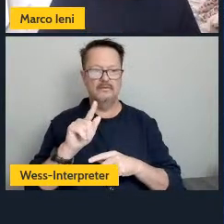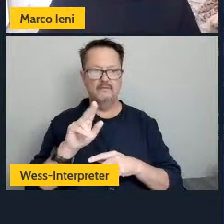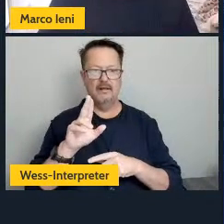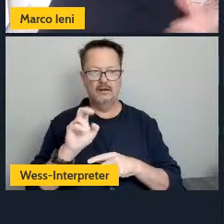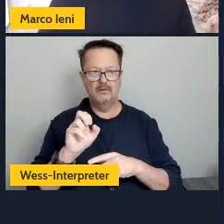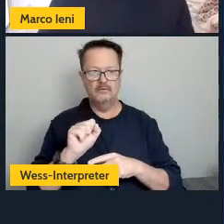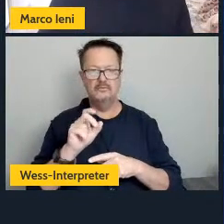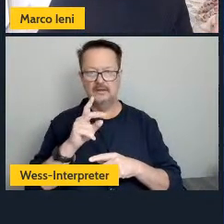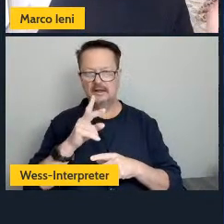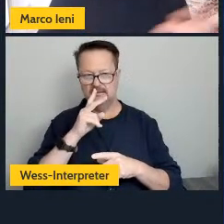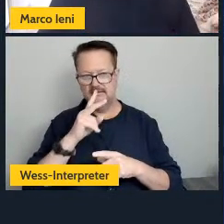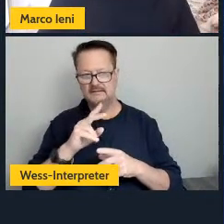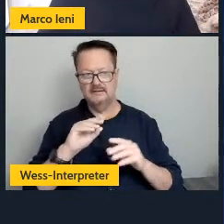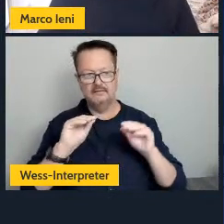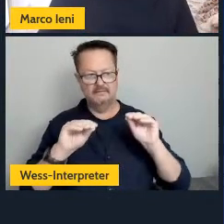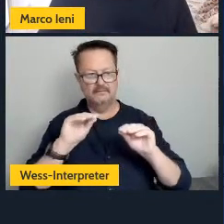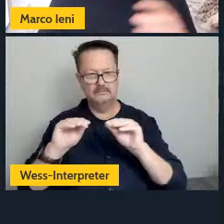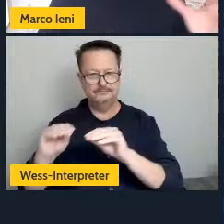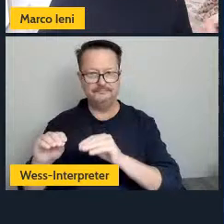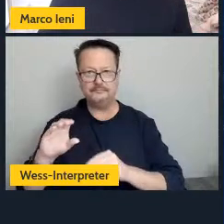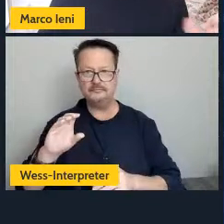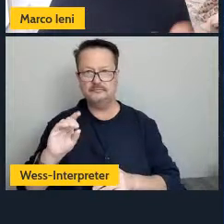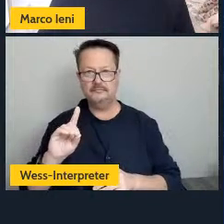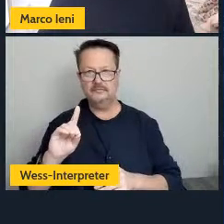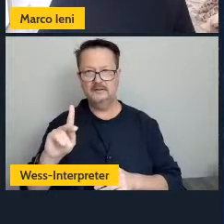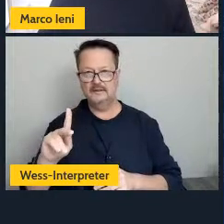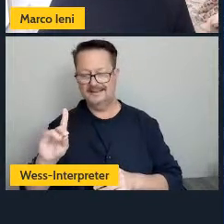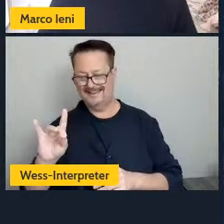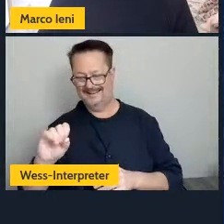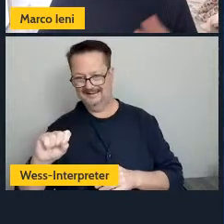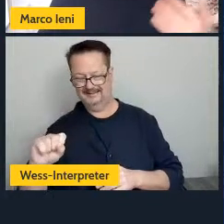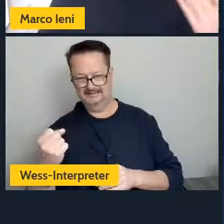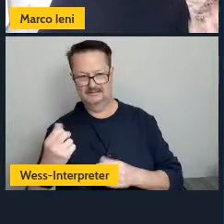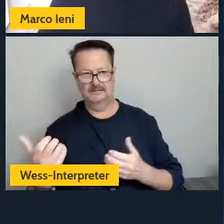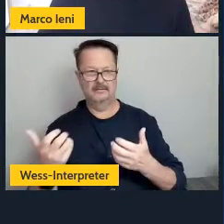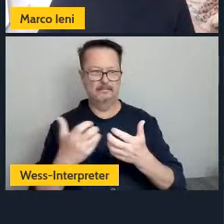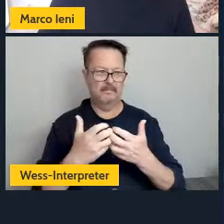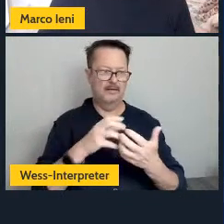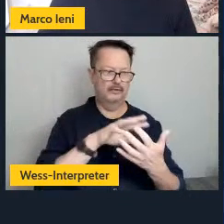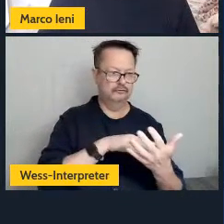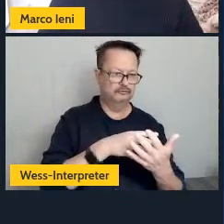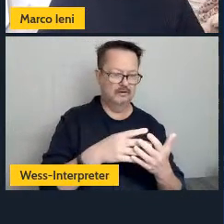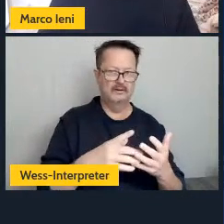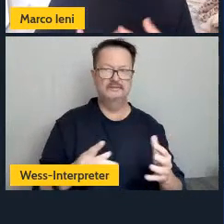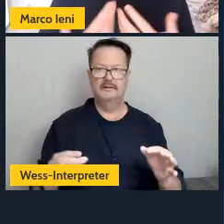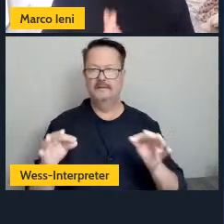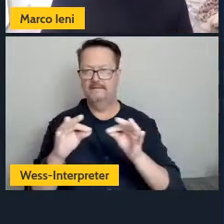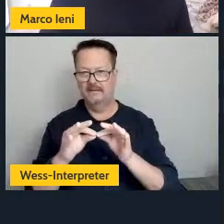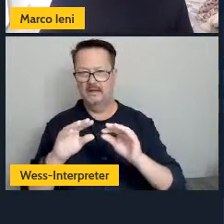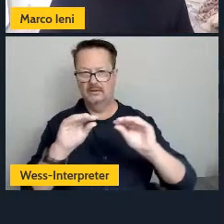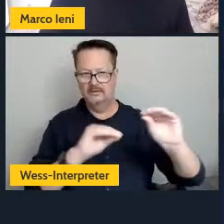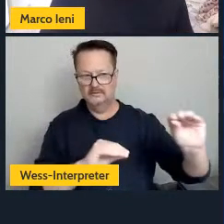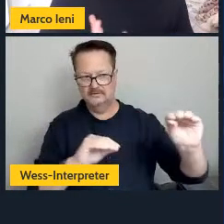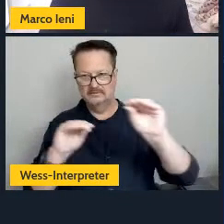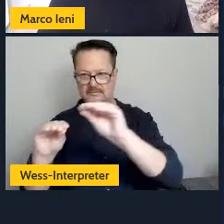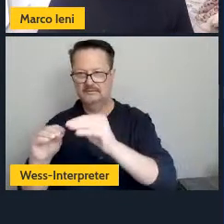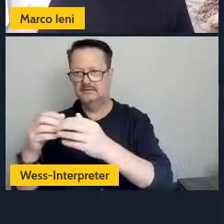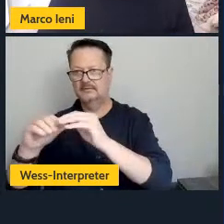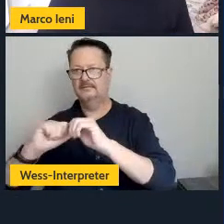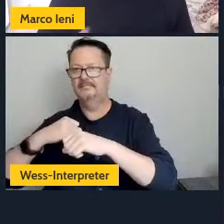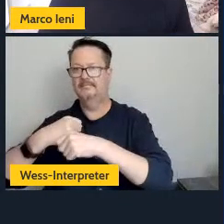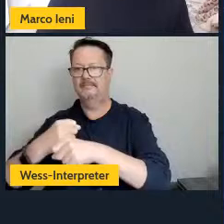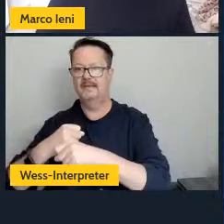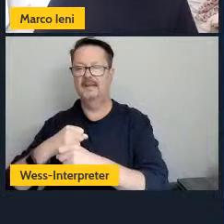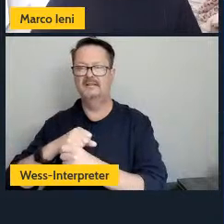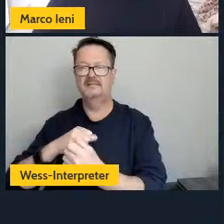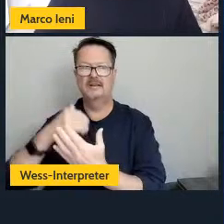this. So CDK combines the chart and the values and creates a manifest